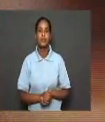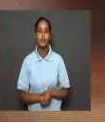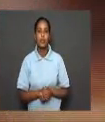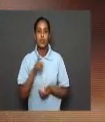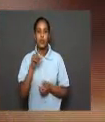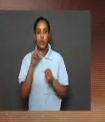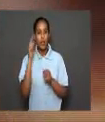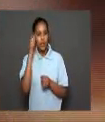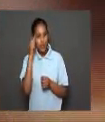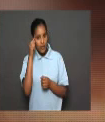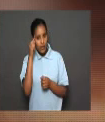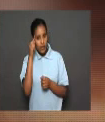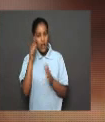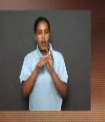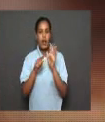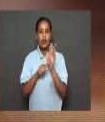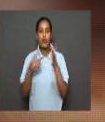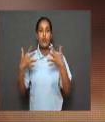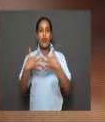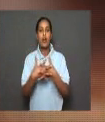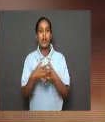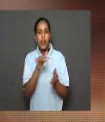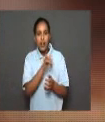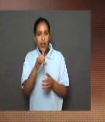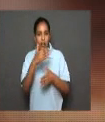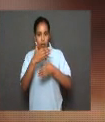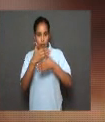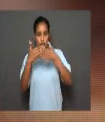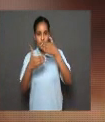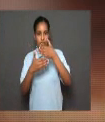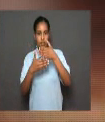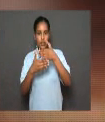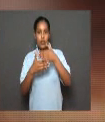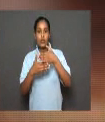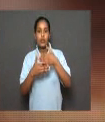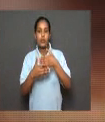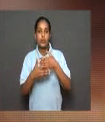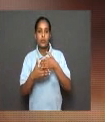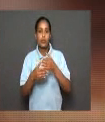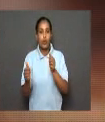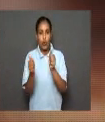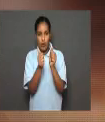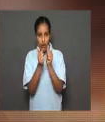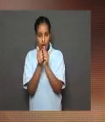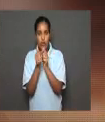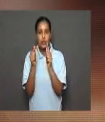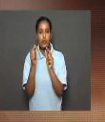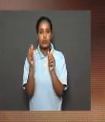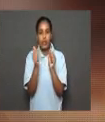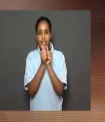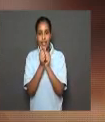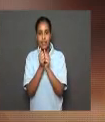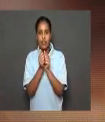You can think of ionic compounds like building blocks that connect together to form